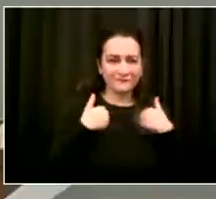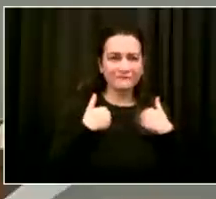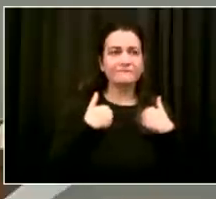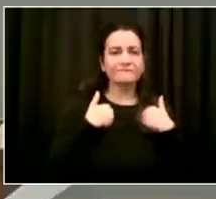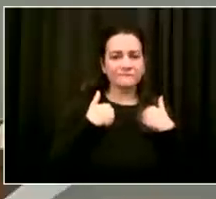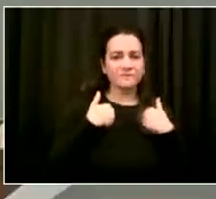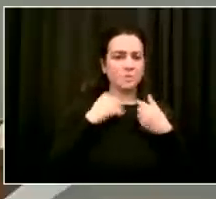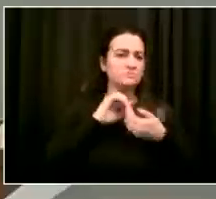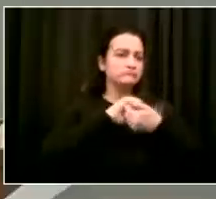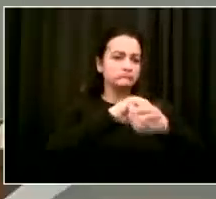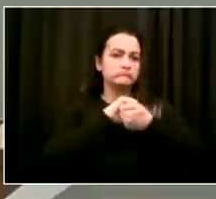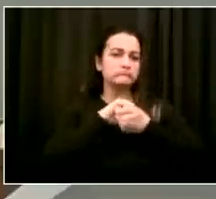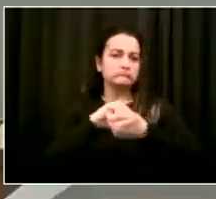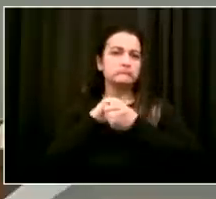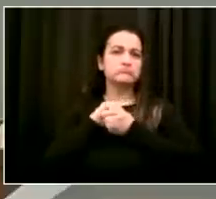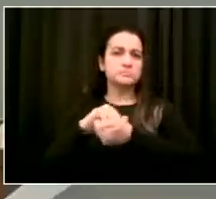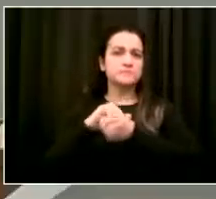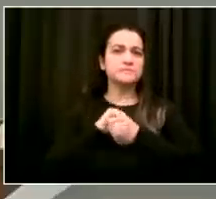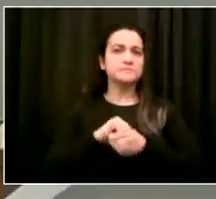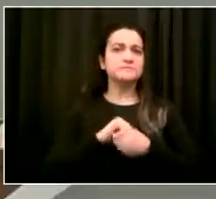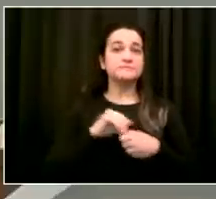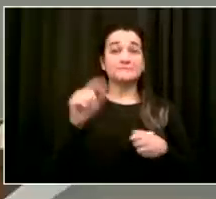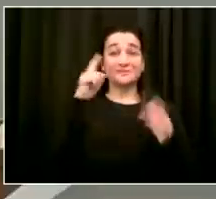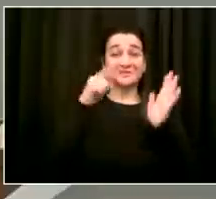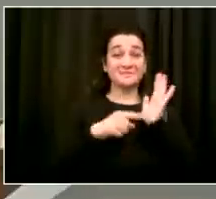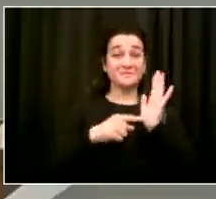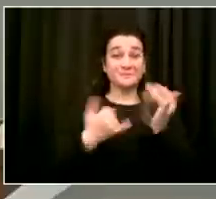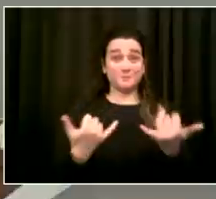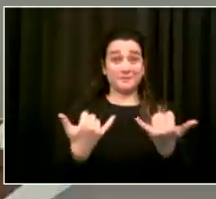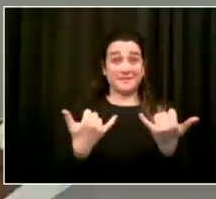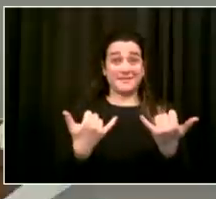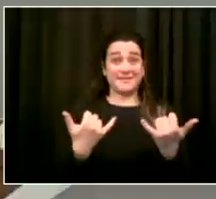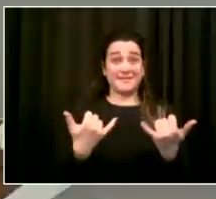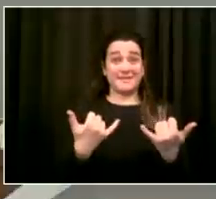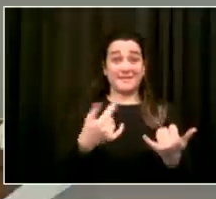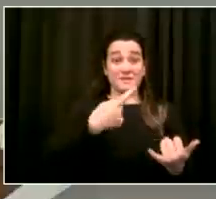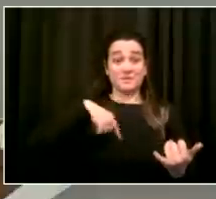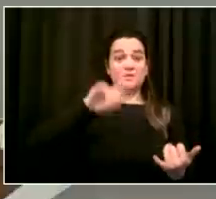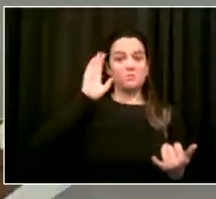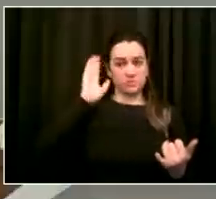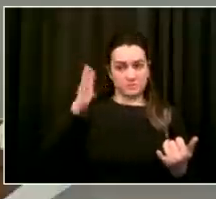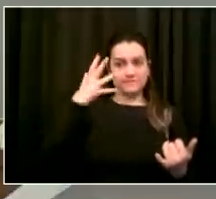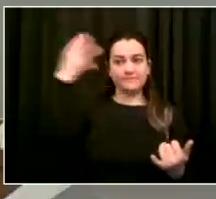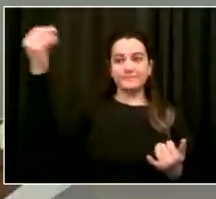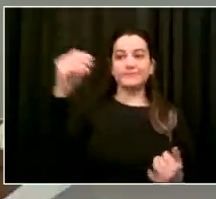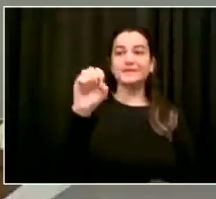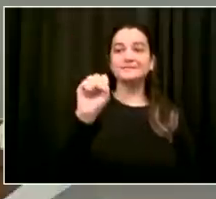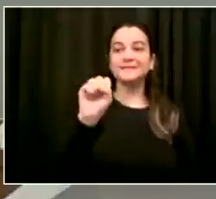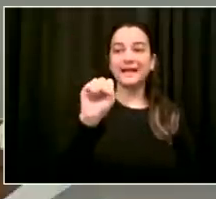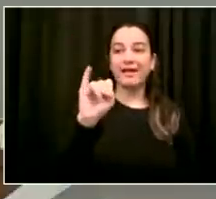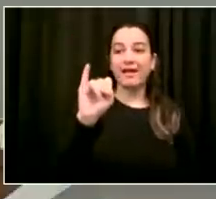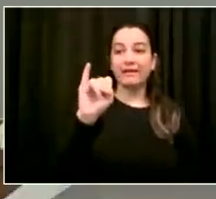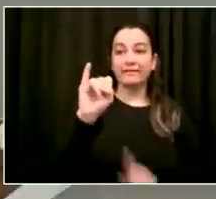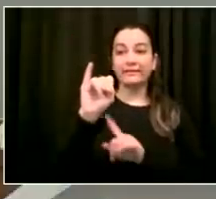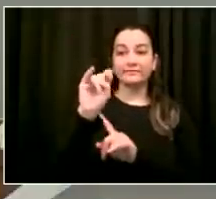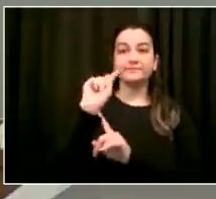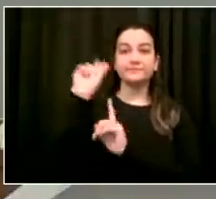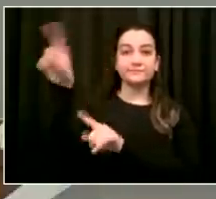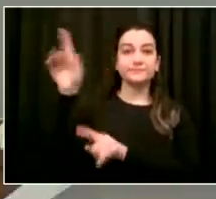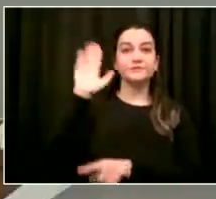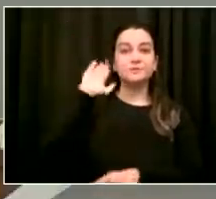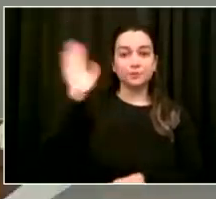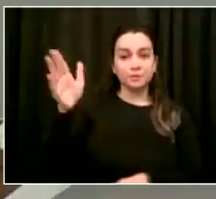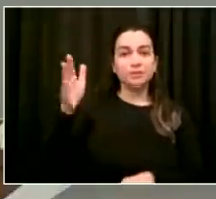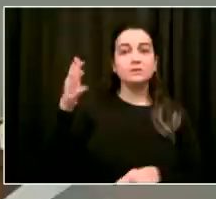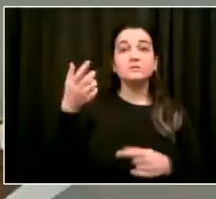Staten Island for our guest Get Tested Tuesday. Moving forward, we're going to continue to work with those and more community-based organizations